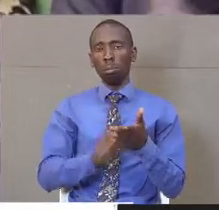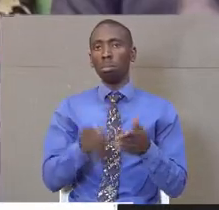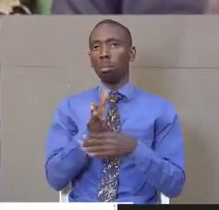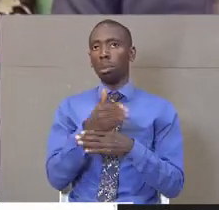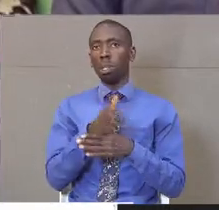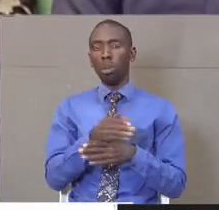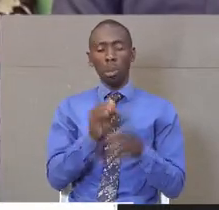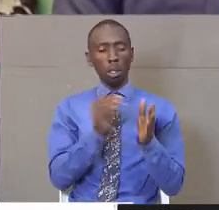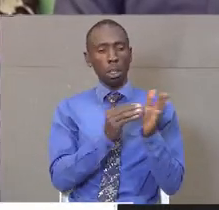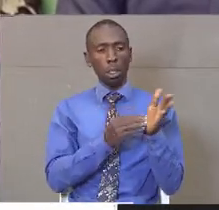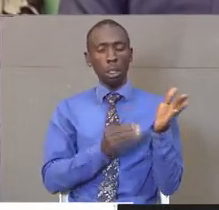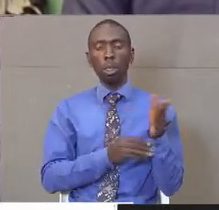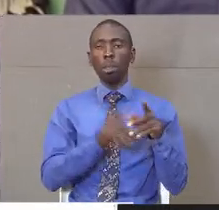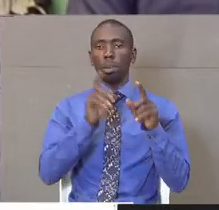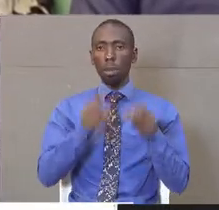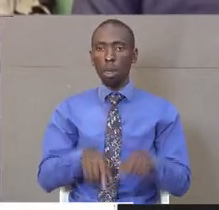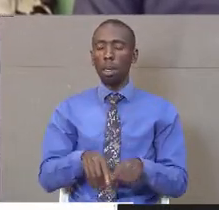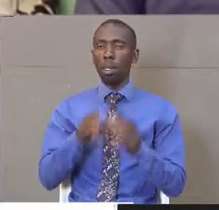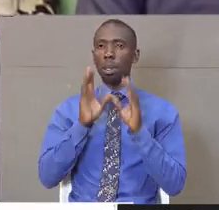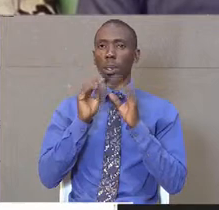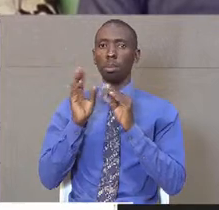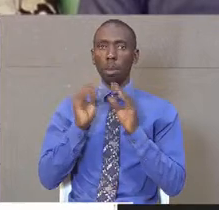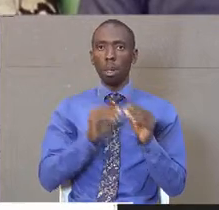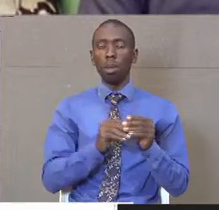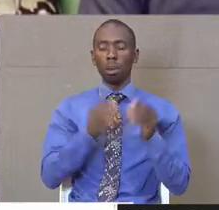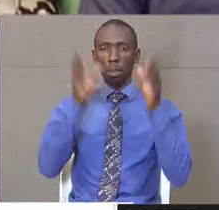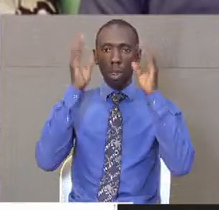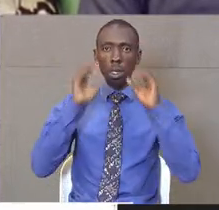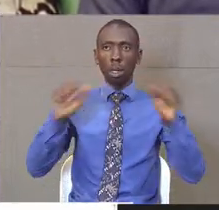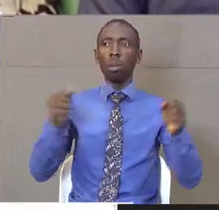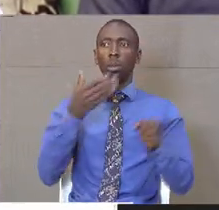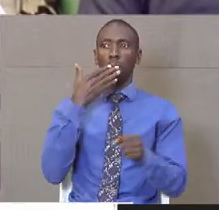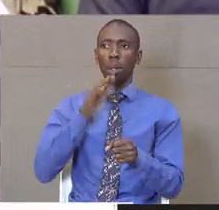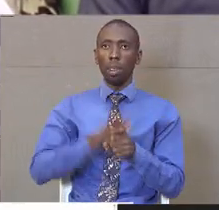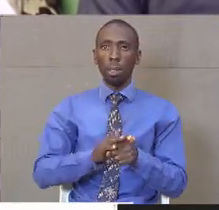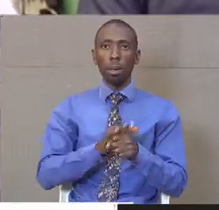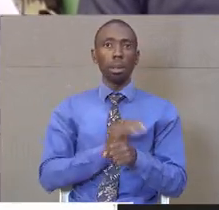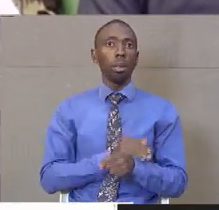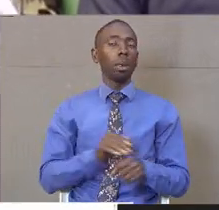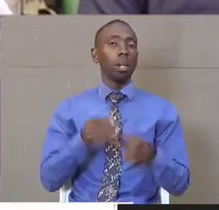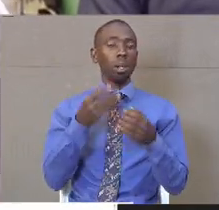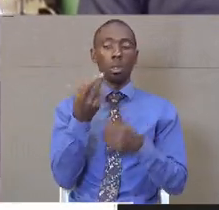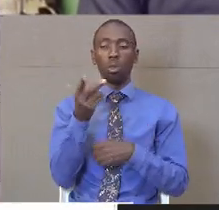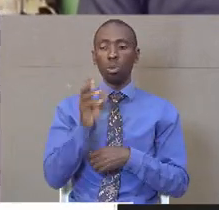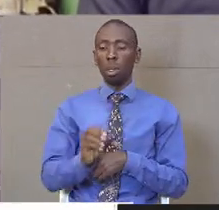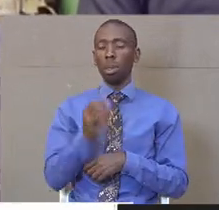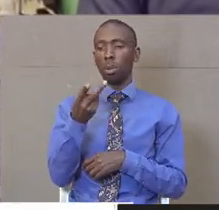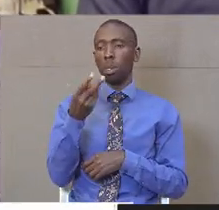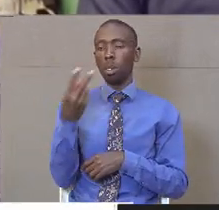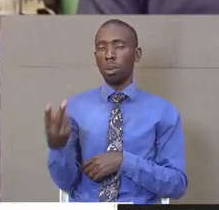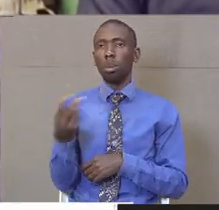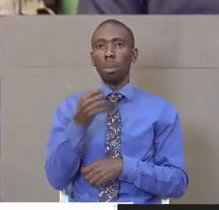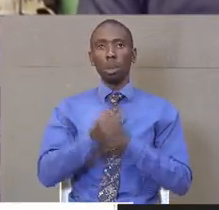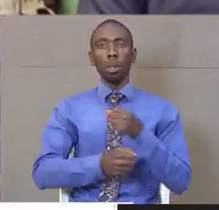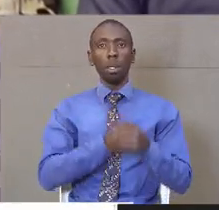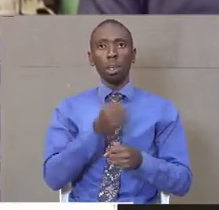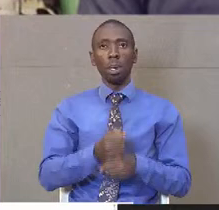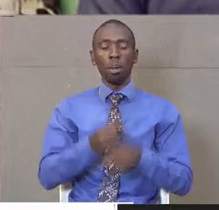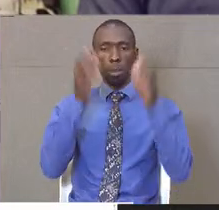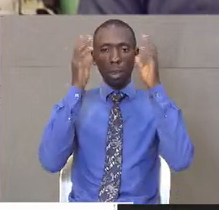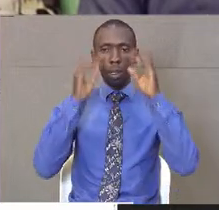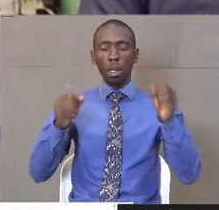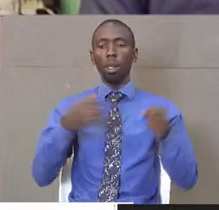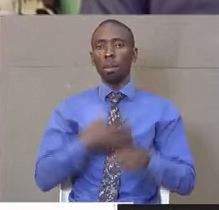should speak to the presidential pledges. In 2022, when the president